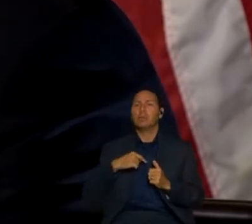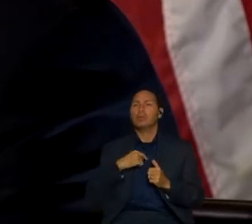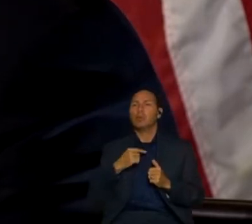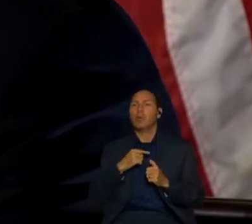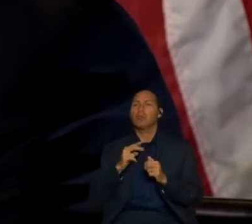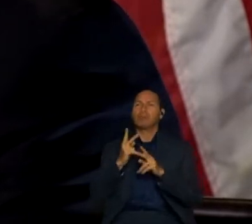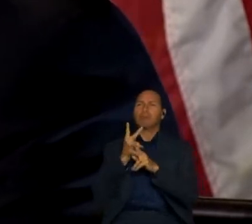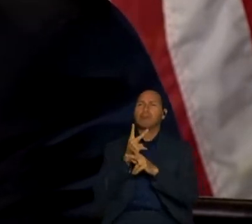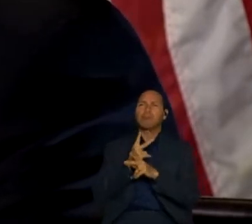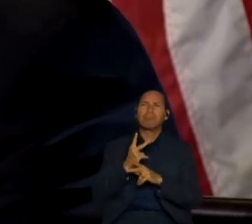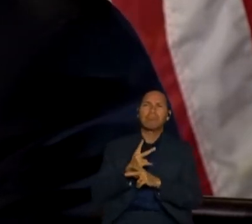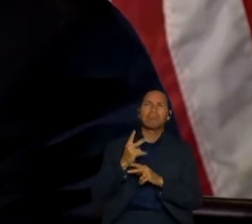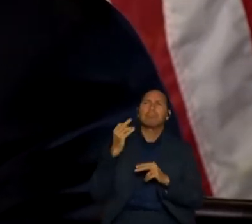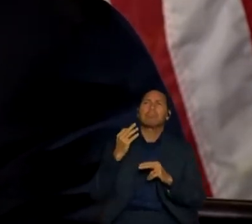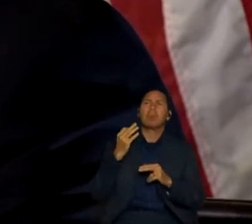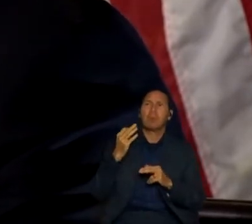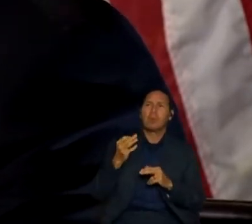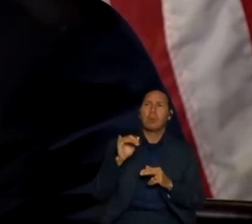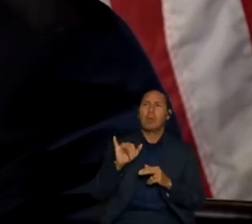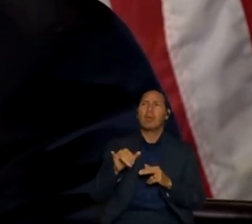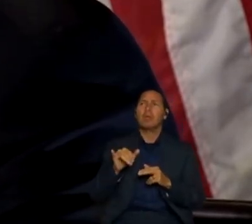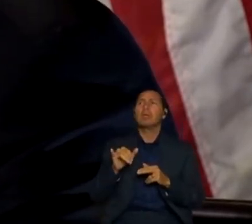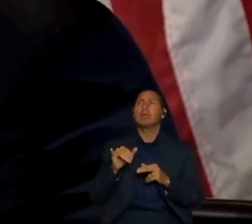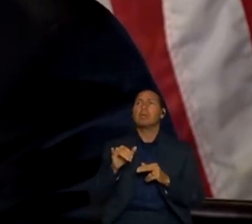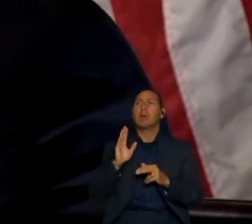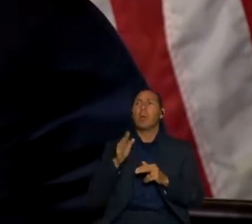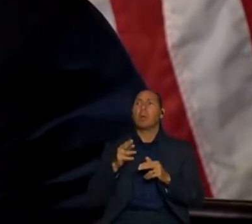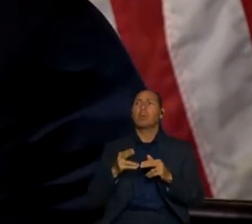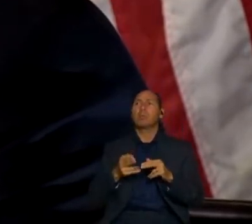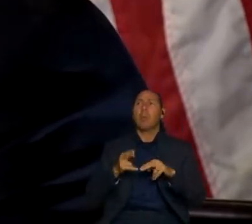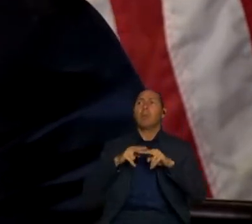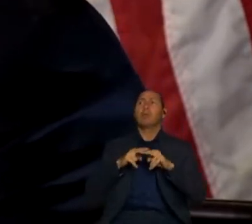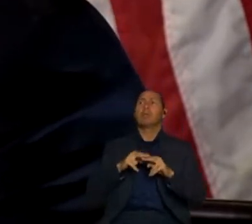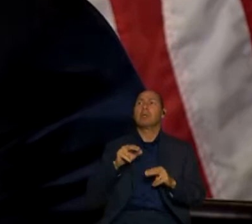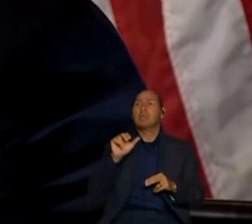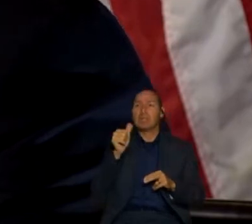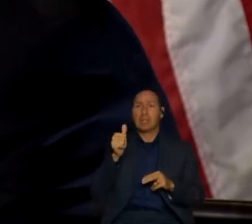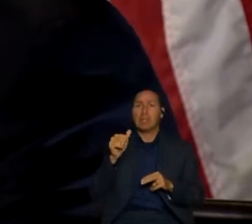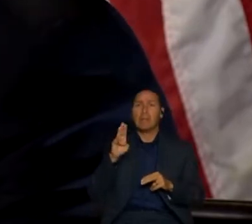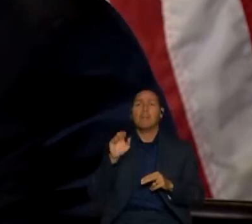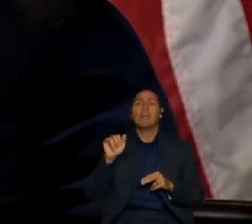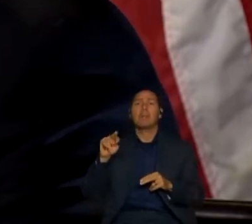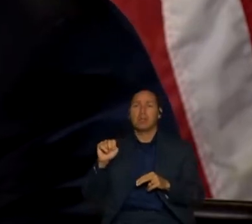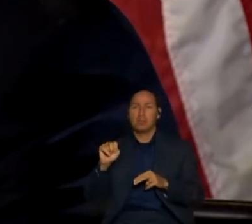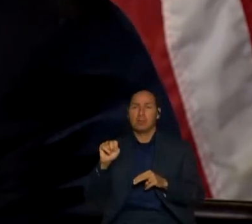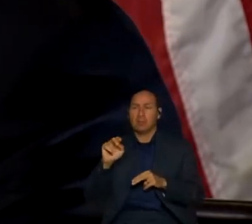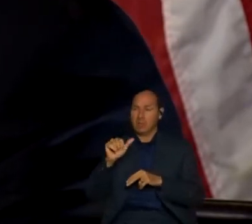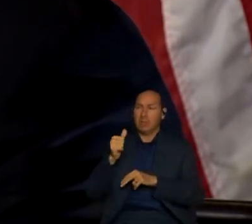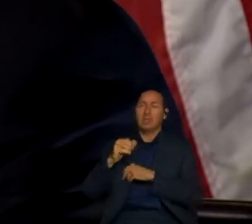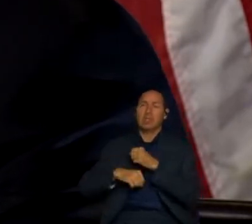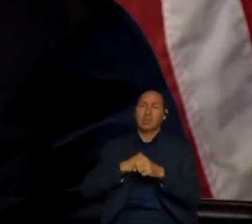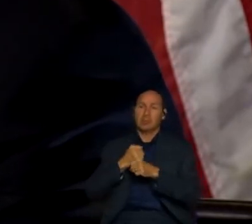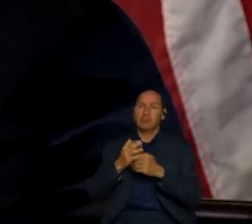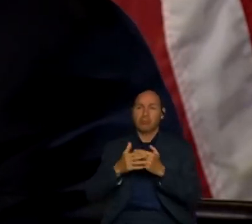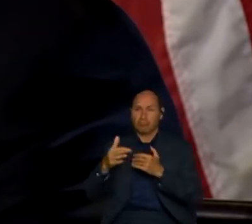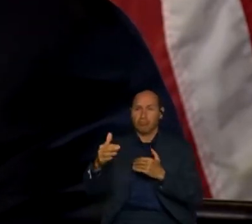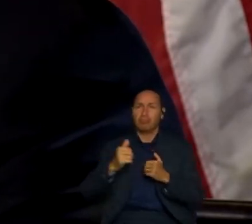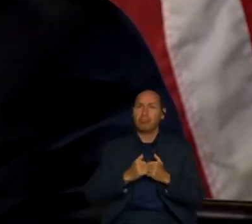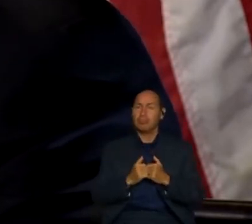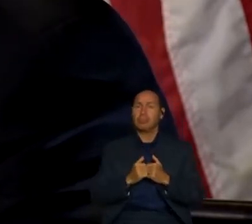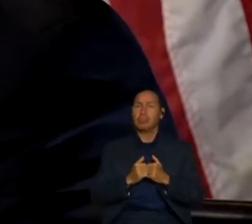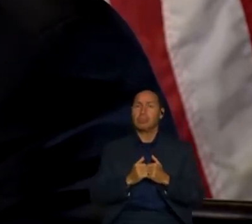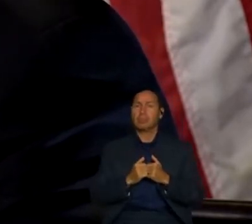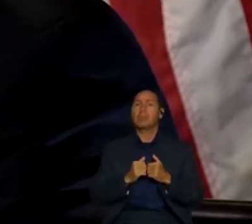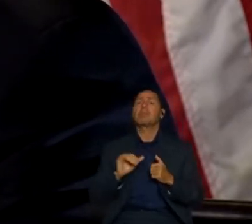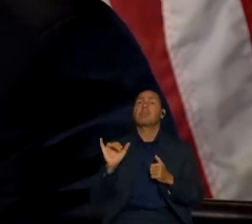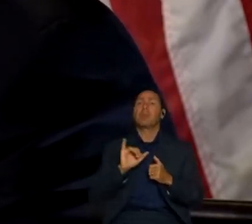than $10 billion in the next 10 years. Last month, the first payment was set aside